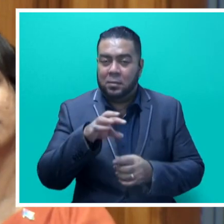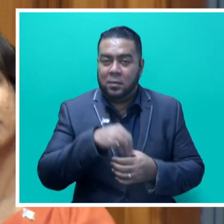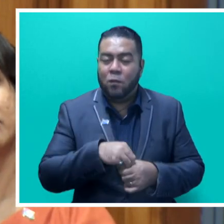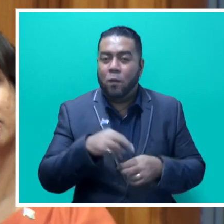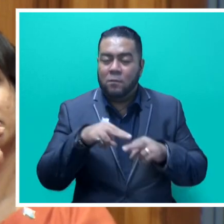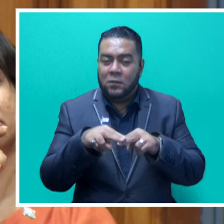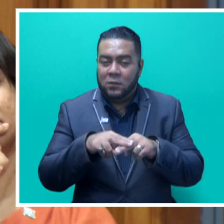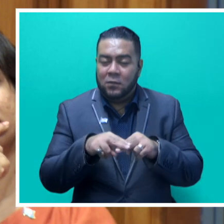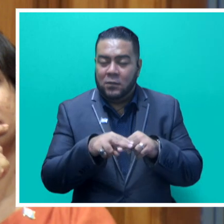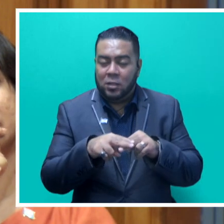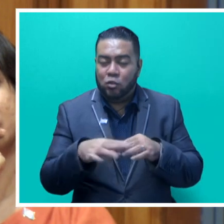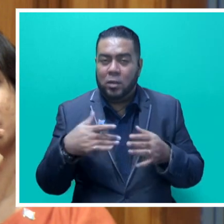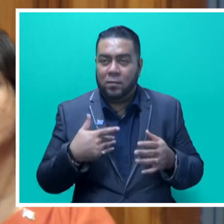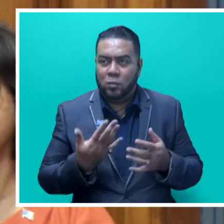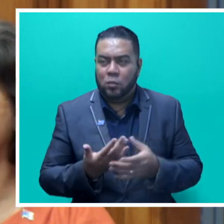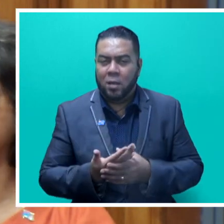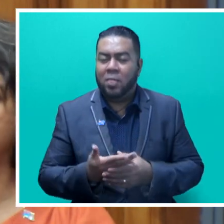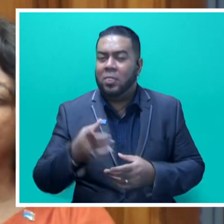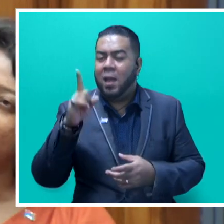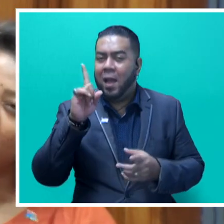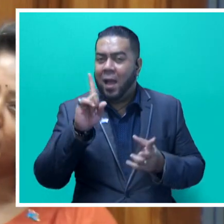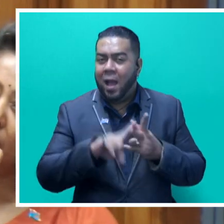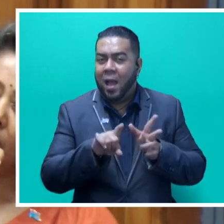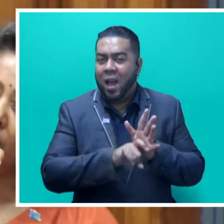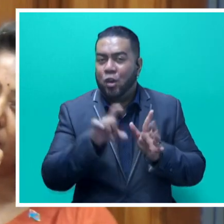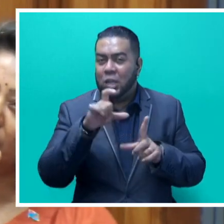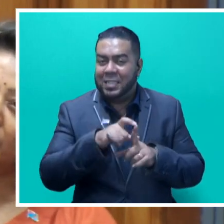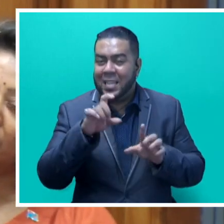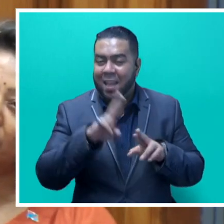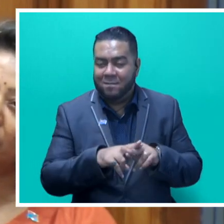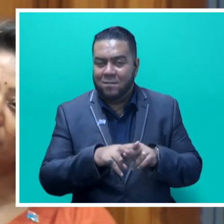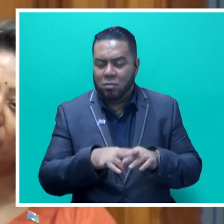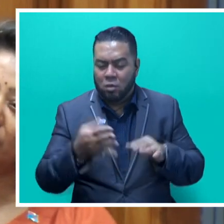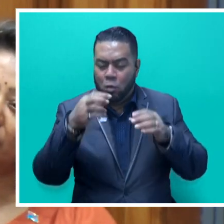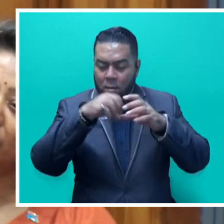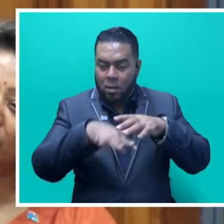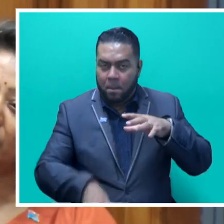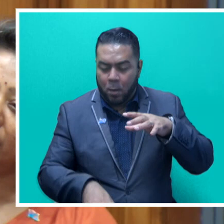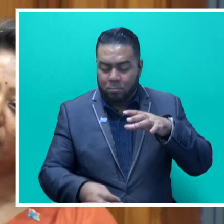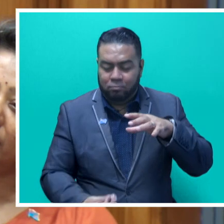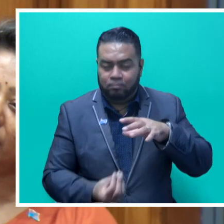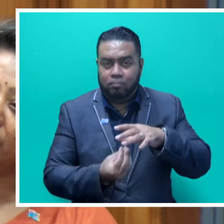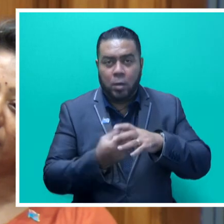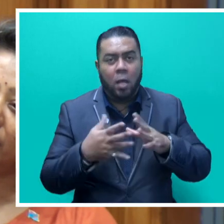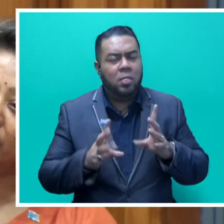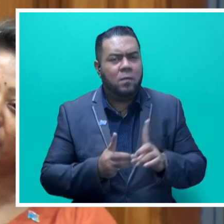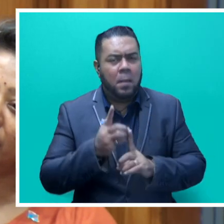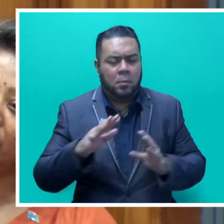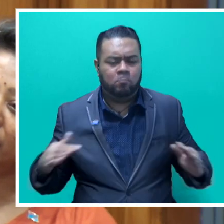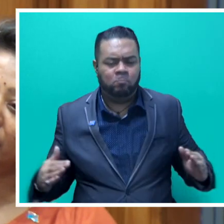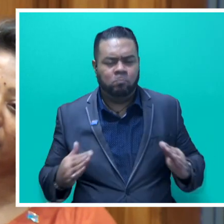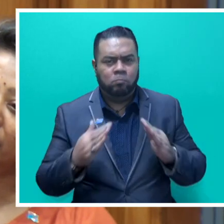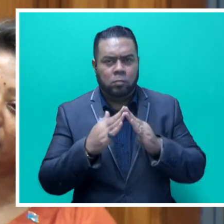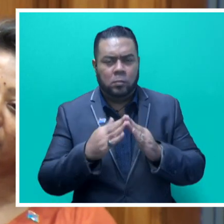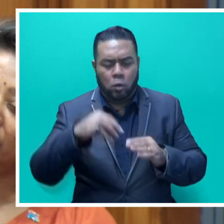Fiji's rural sector. The IRDF is a coordinated bottom-up development planning process that is integrated with the